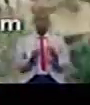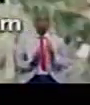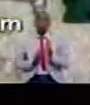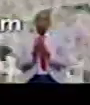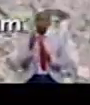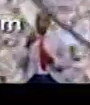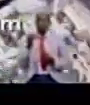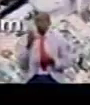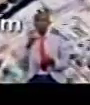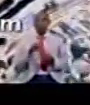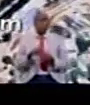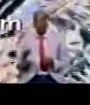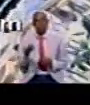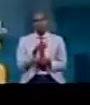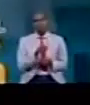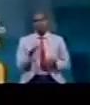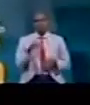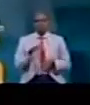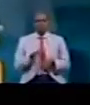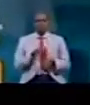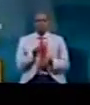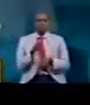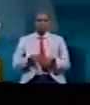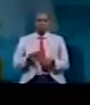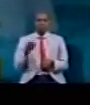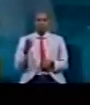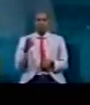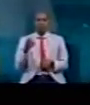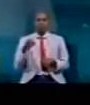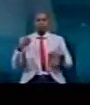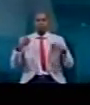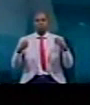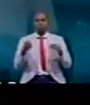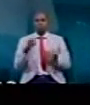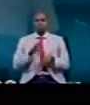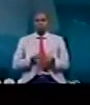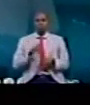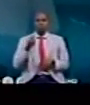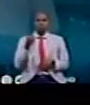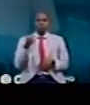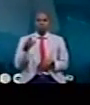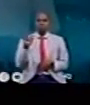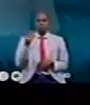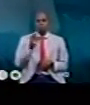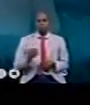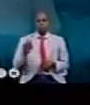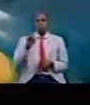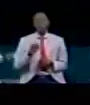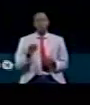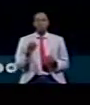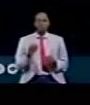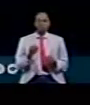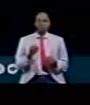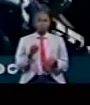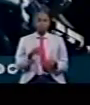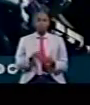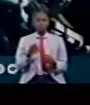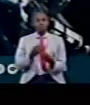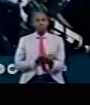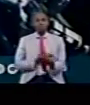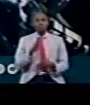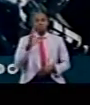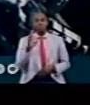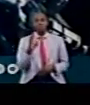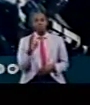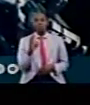Amen. At this time now, we want to ask and call upon His holy name, that the God of heaven will hear us,